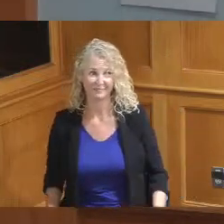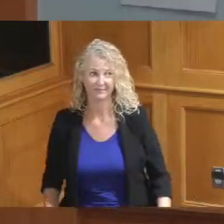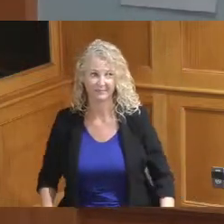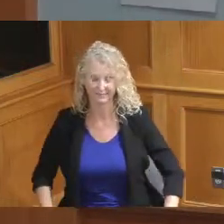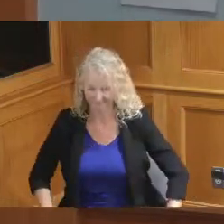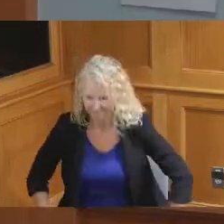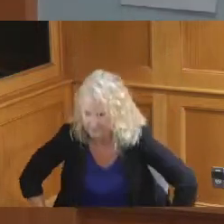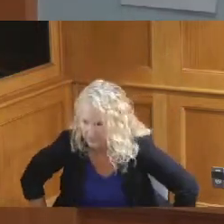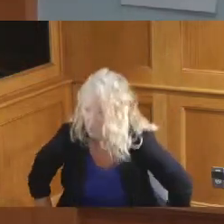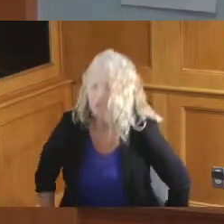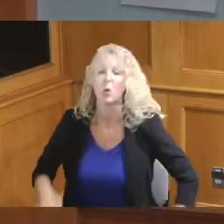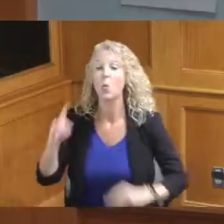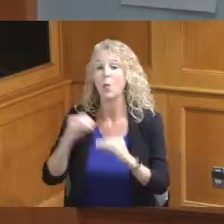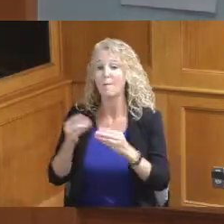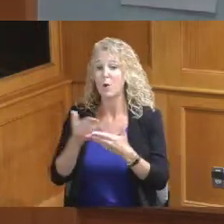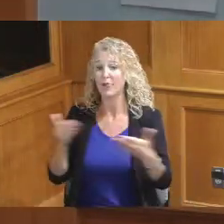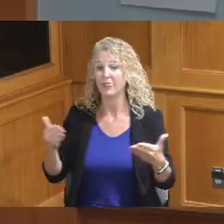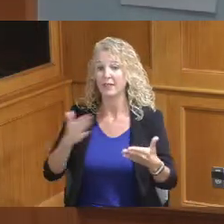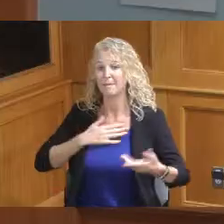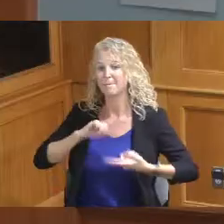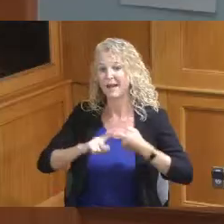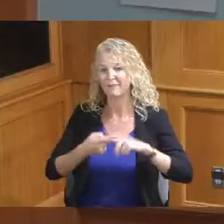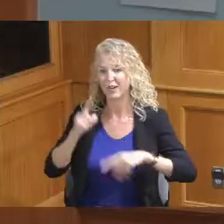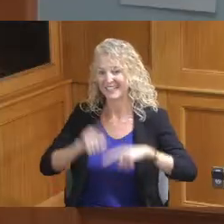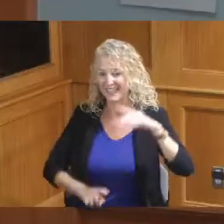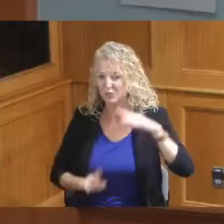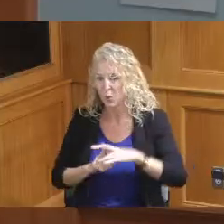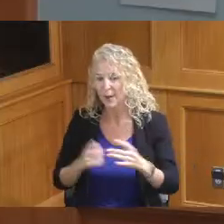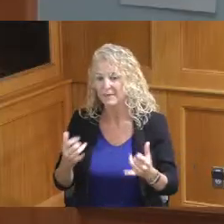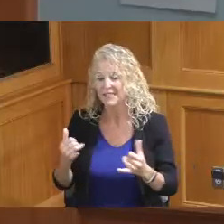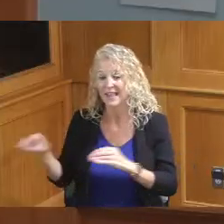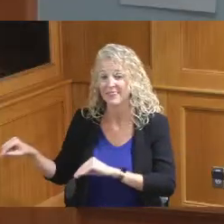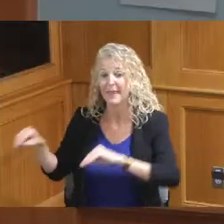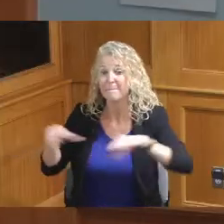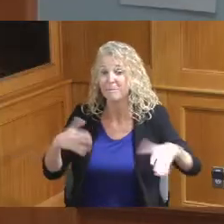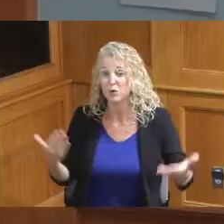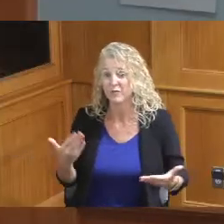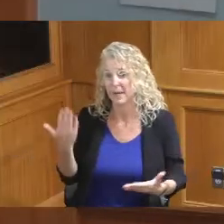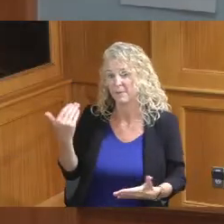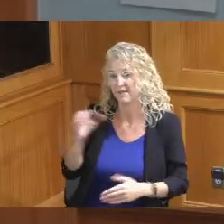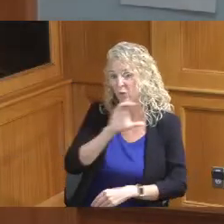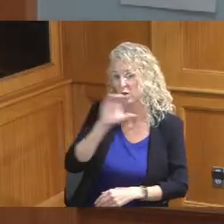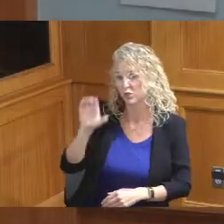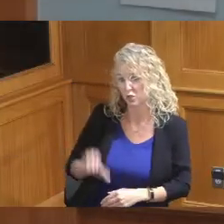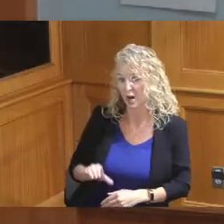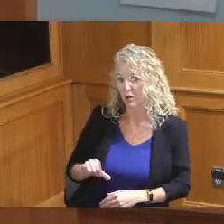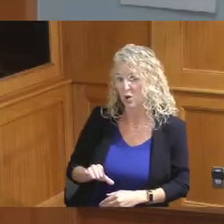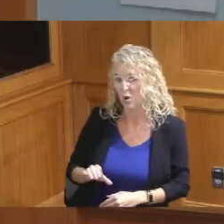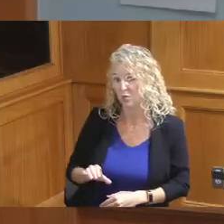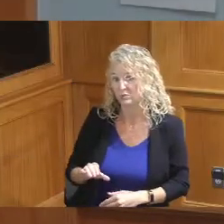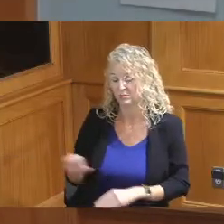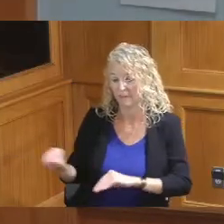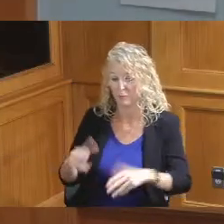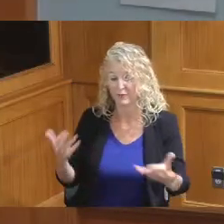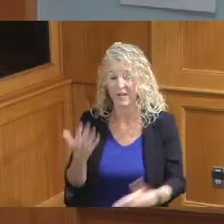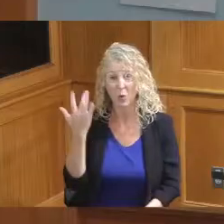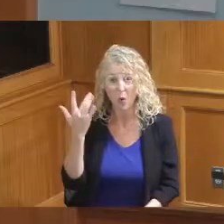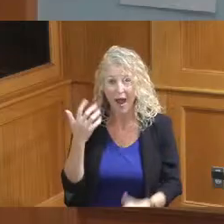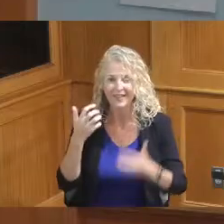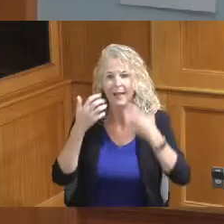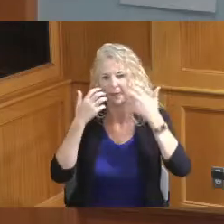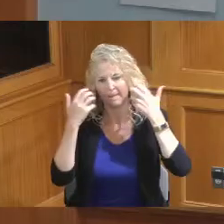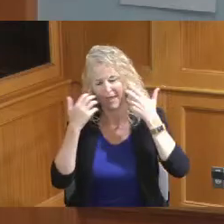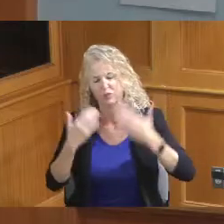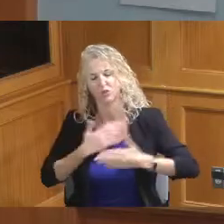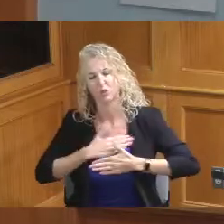thing. I have friends that can't be here today. They moved here from Chicago, Lisa and Mark Moran, because of the Cincinnati Bengals. So